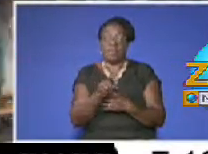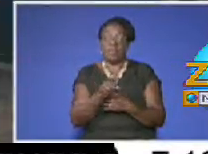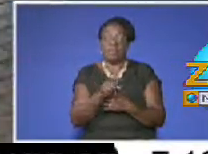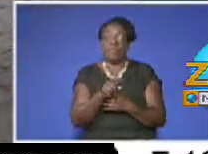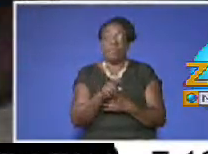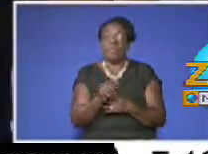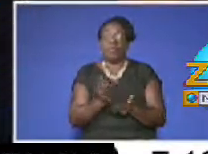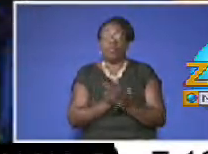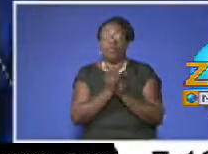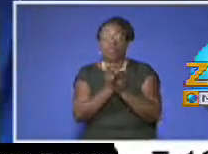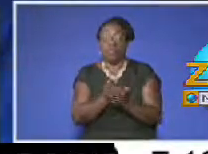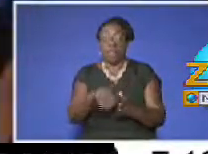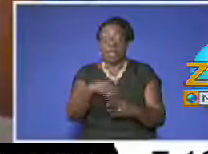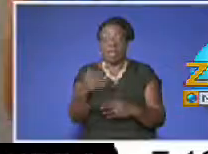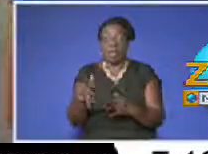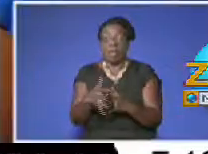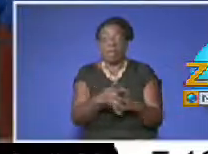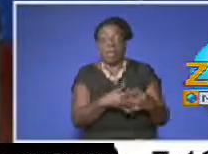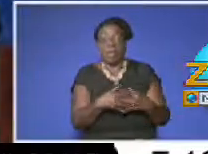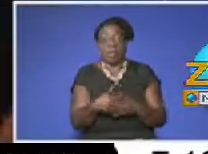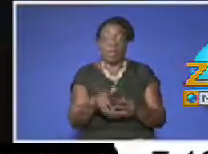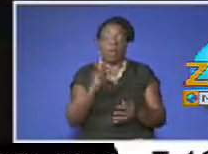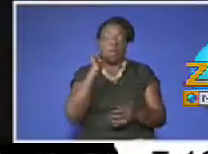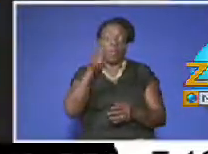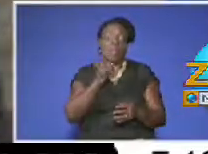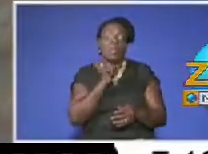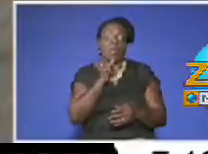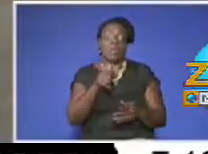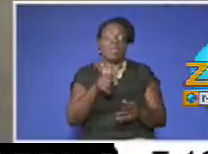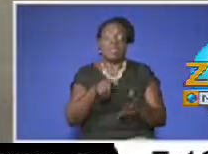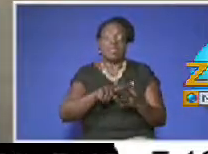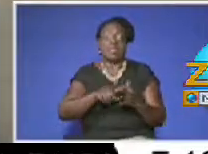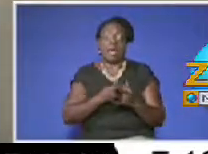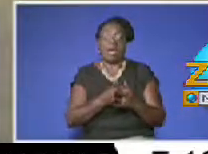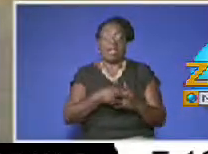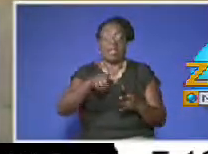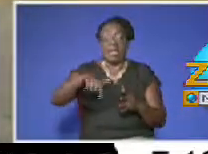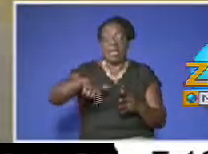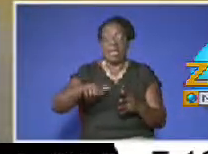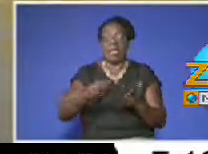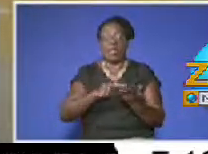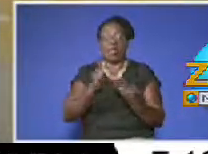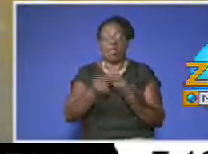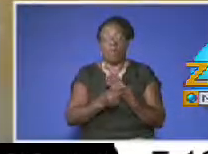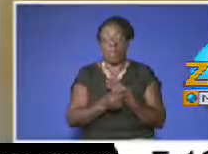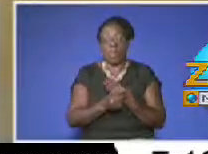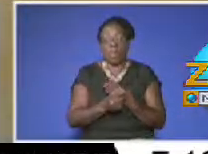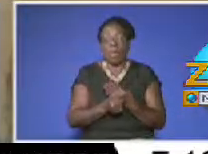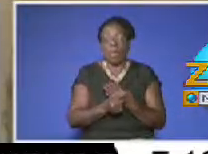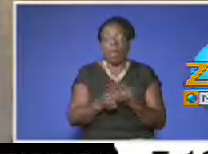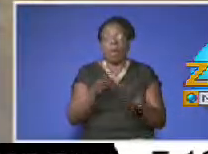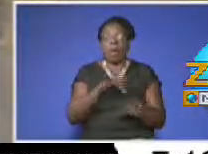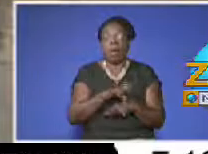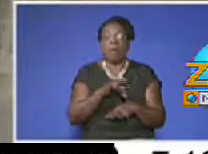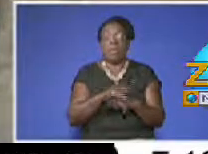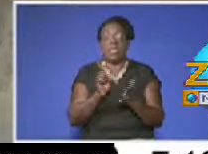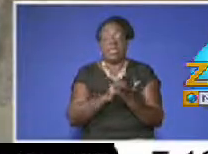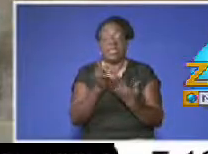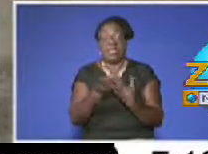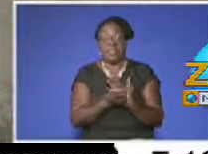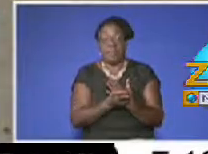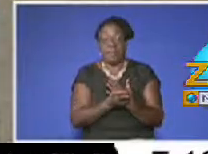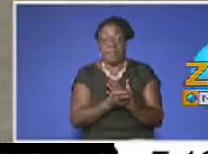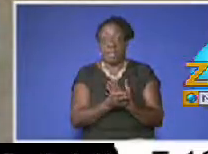cruising out of the United States will not recommence until possibly late November or early December. Travelers will want to start on short